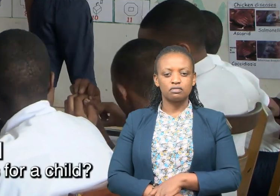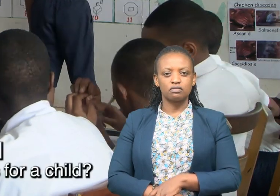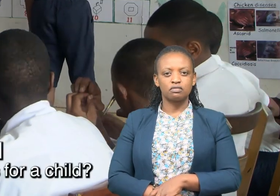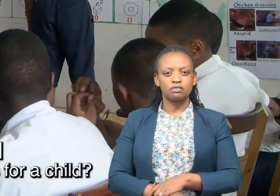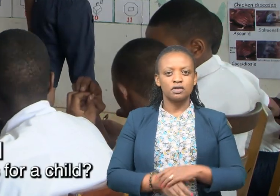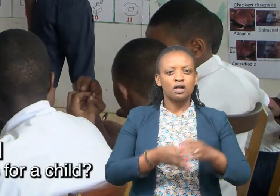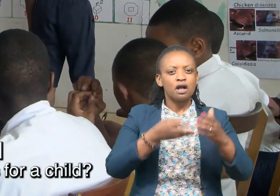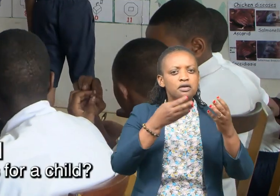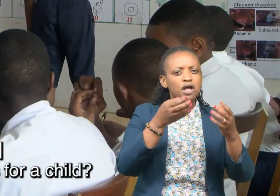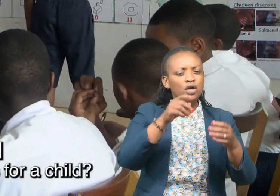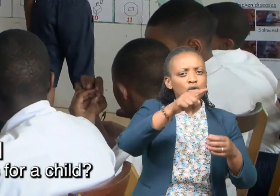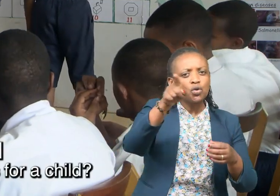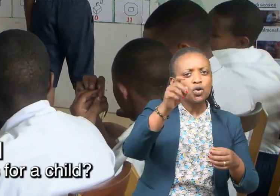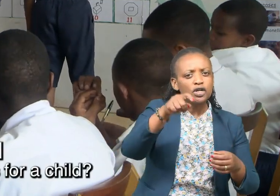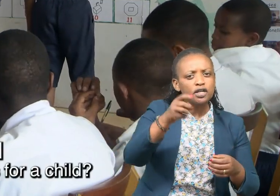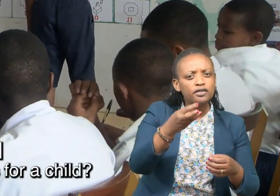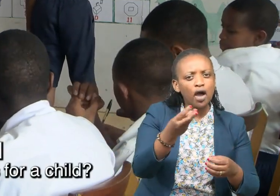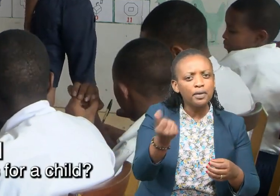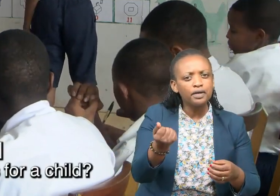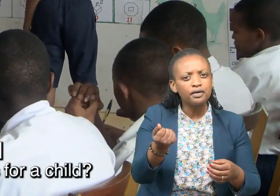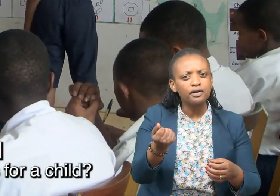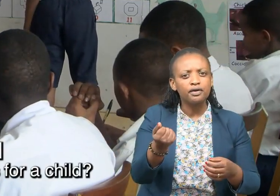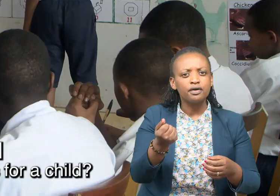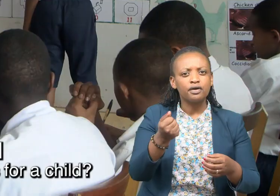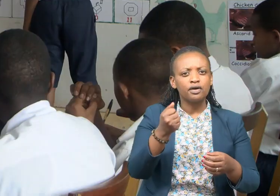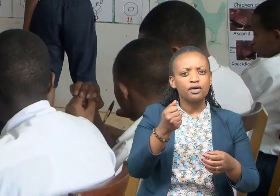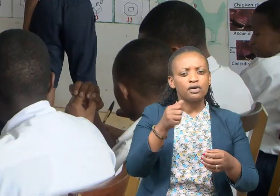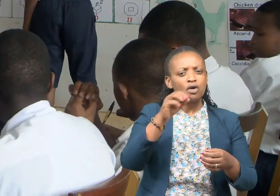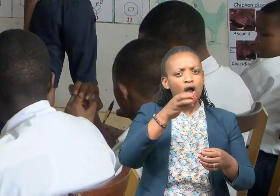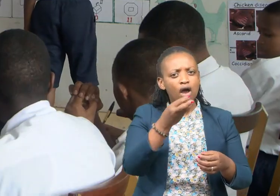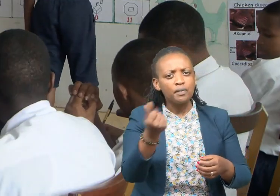He needs how many doses of a child?